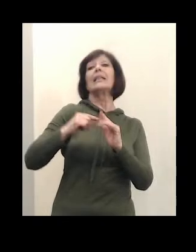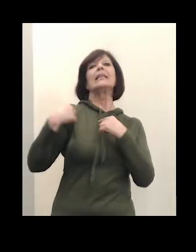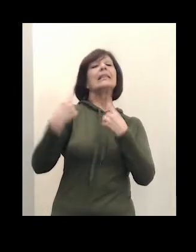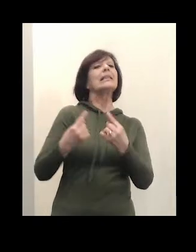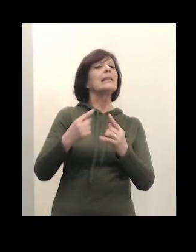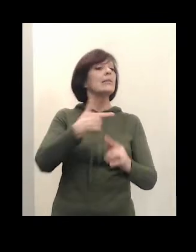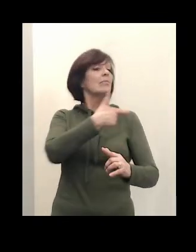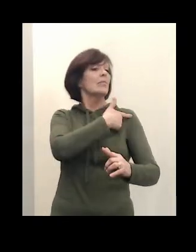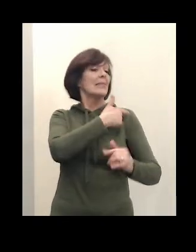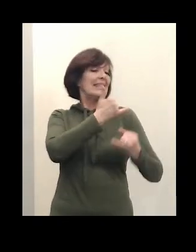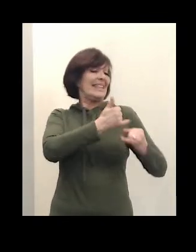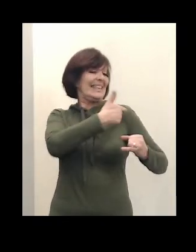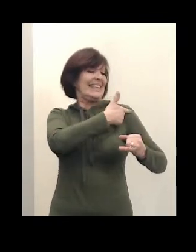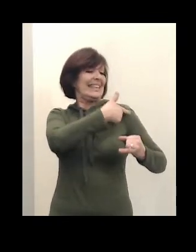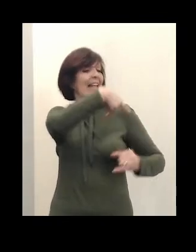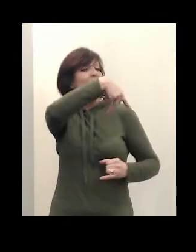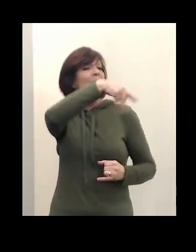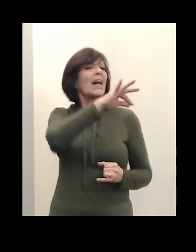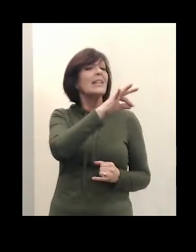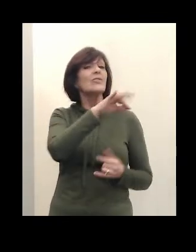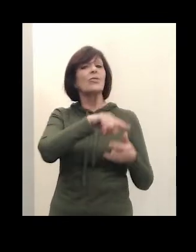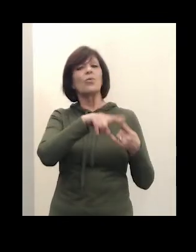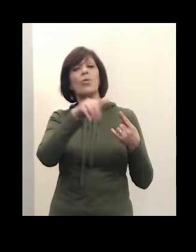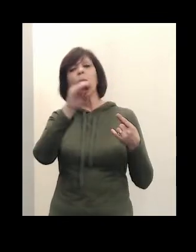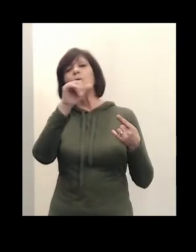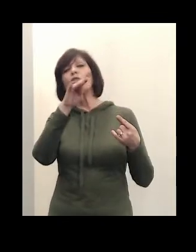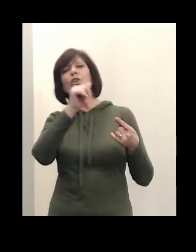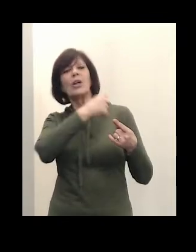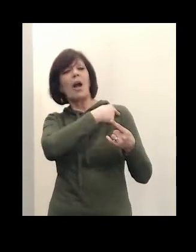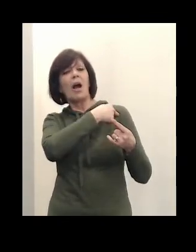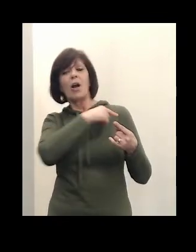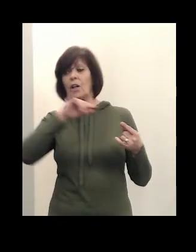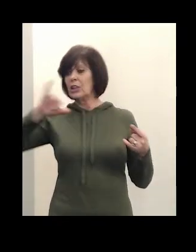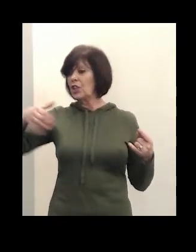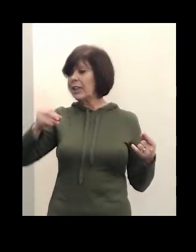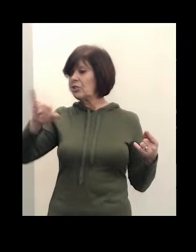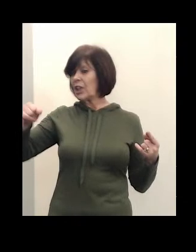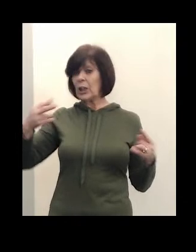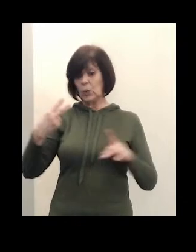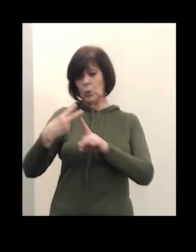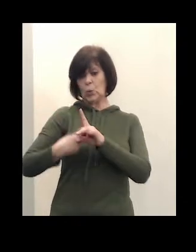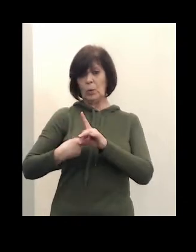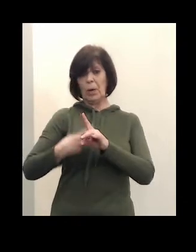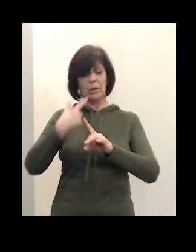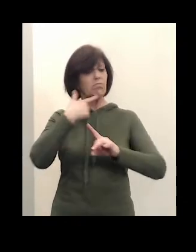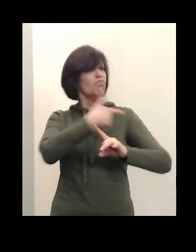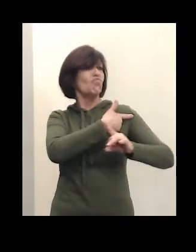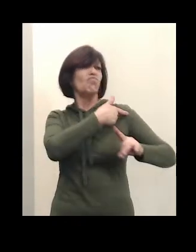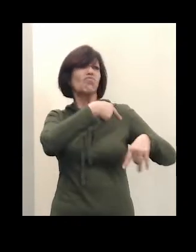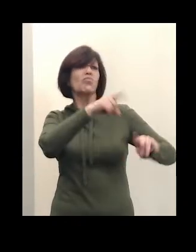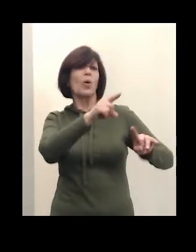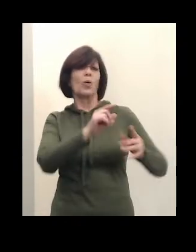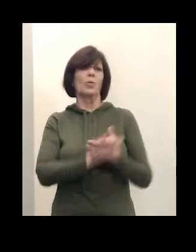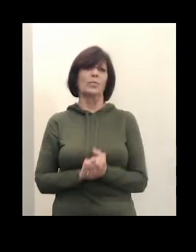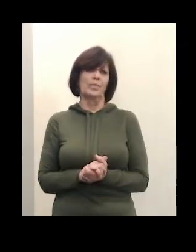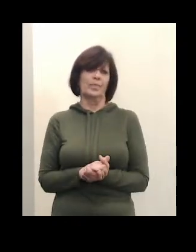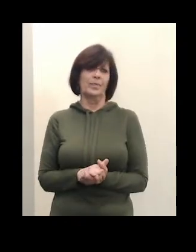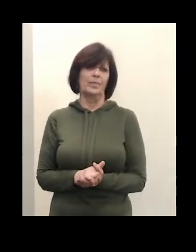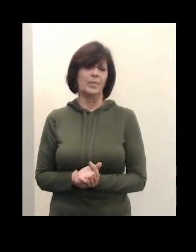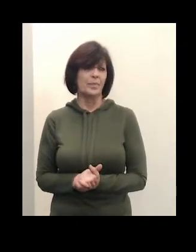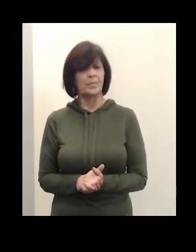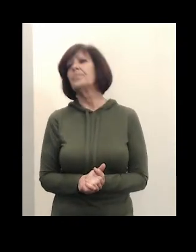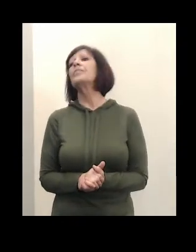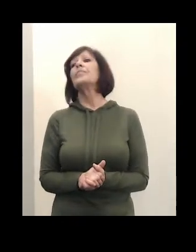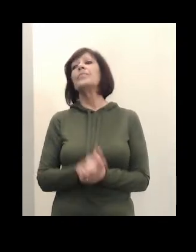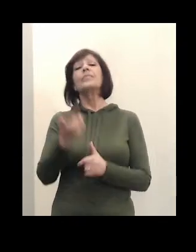your Pfizer or Moderna regimen, or 2 months for the Johnson & Johnson. If it's been longer than that for you, go get boosted. They're